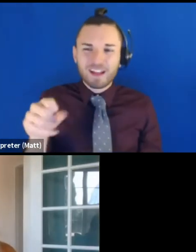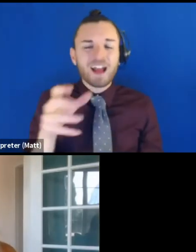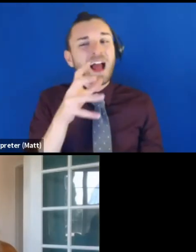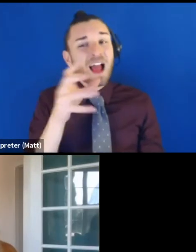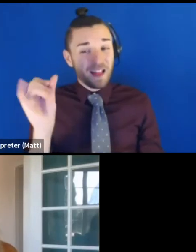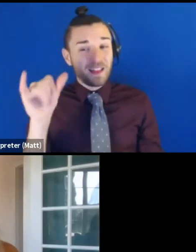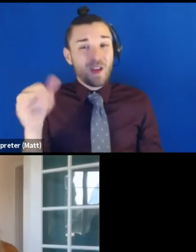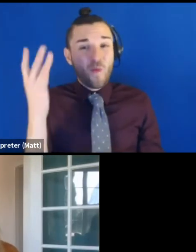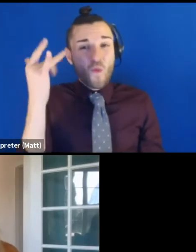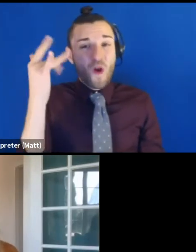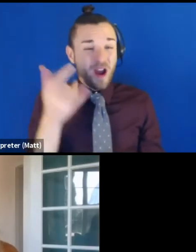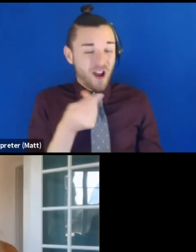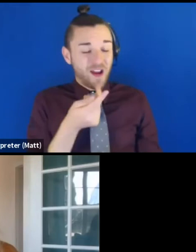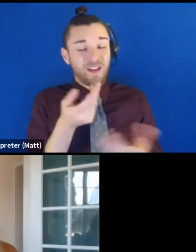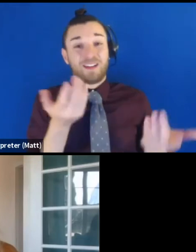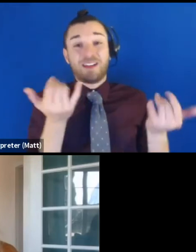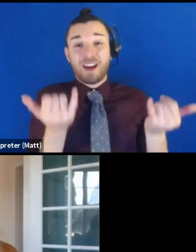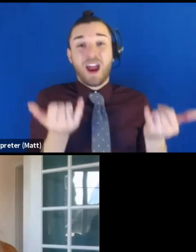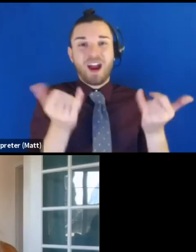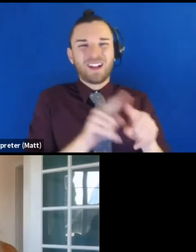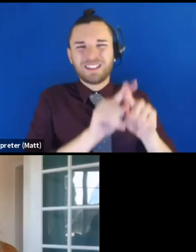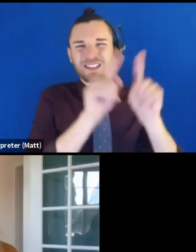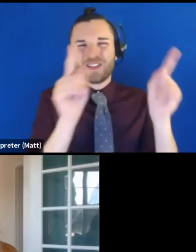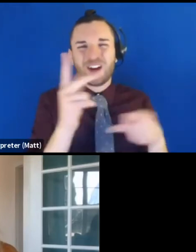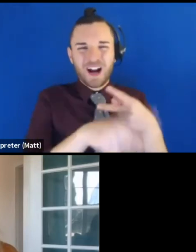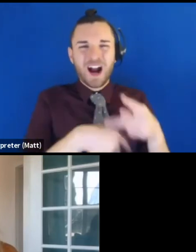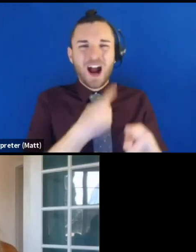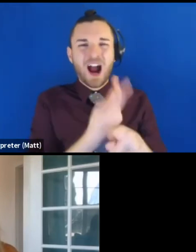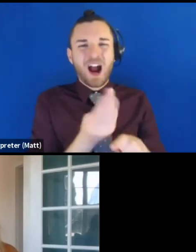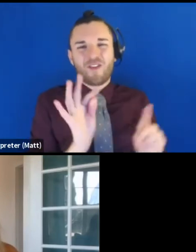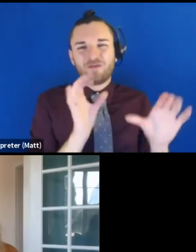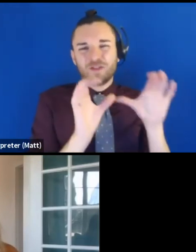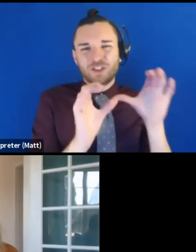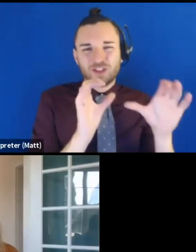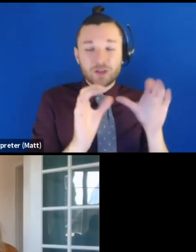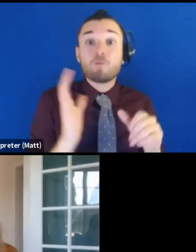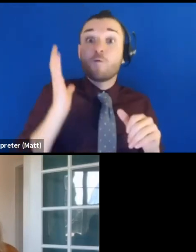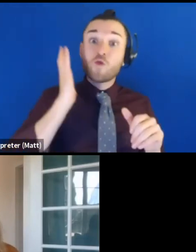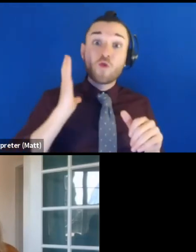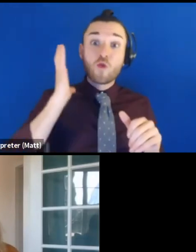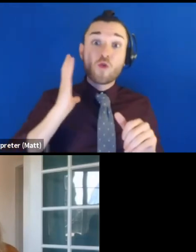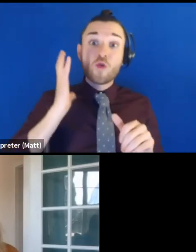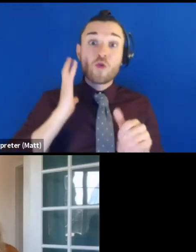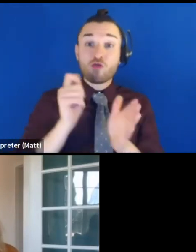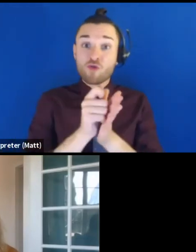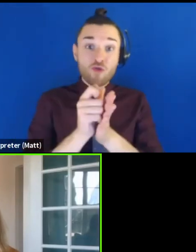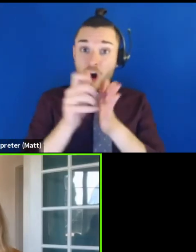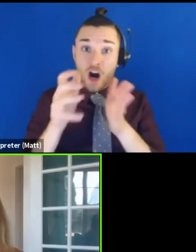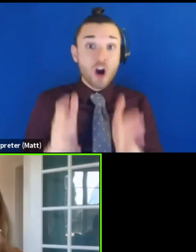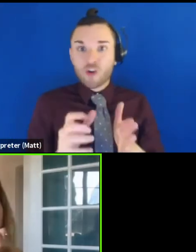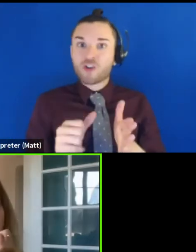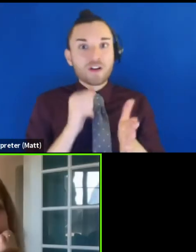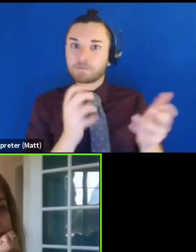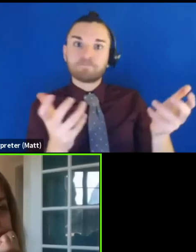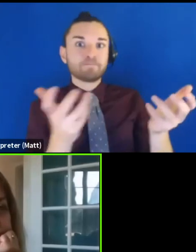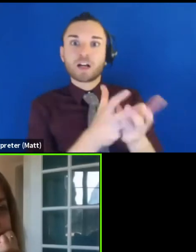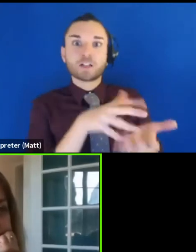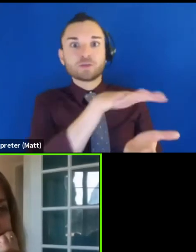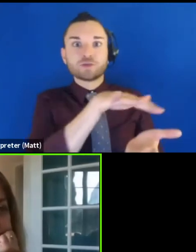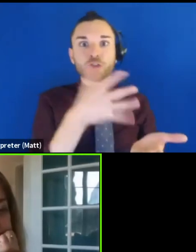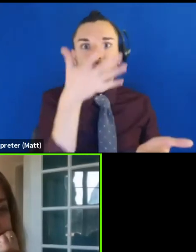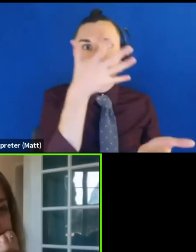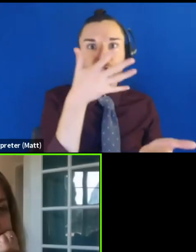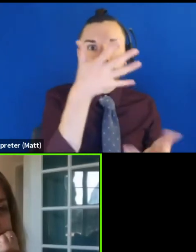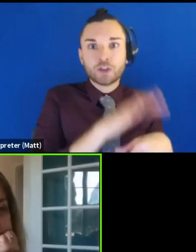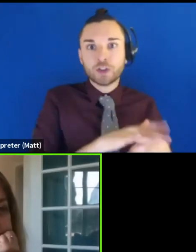different, because with a lot of groups that were not on TV, it was partially because there were no writers making those shows. But like right from the start of